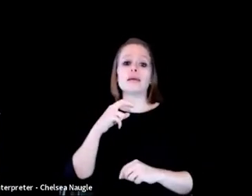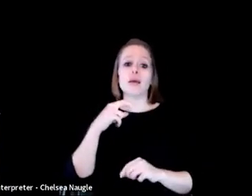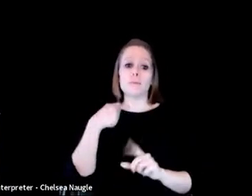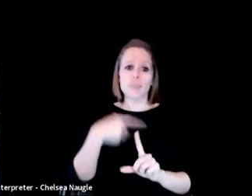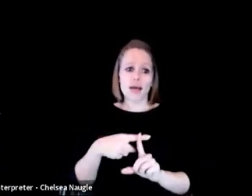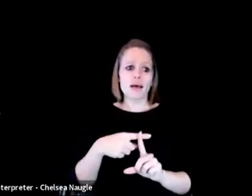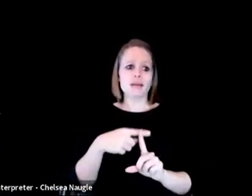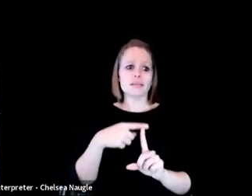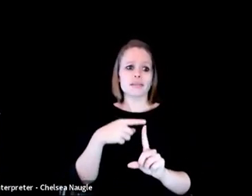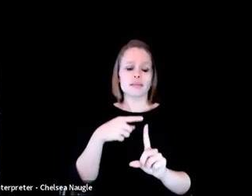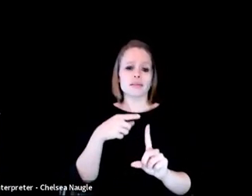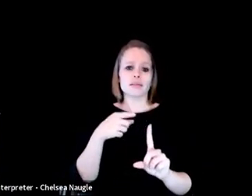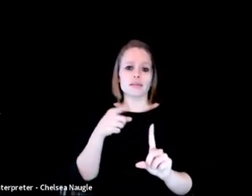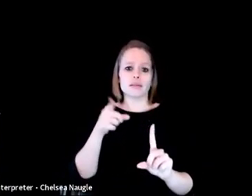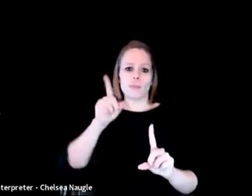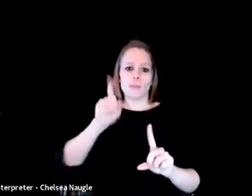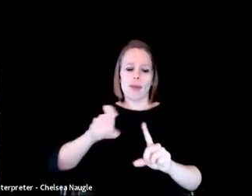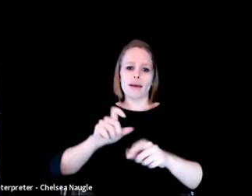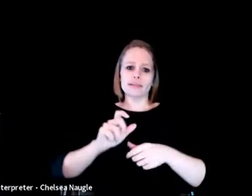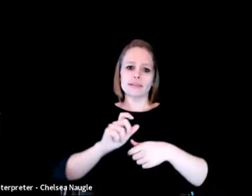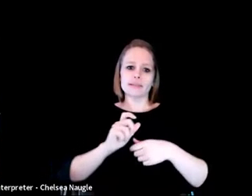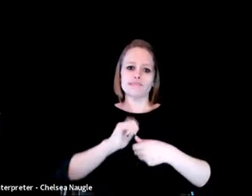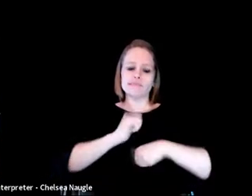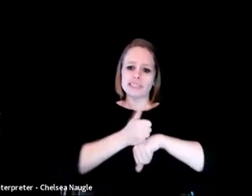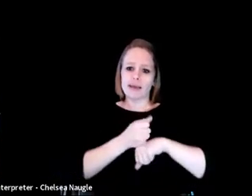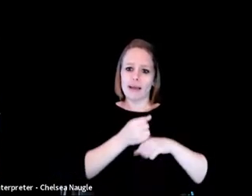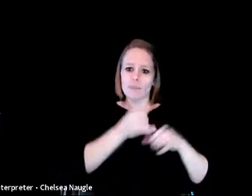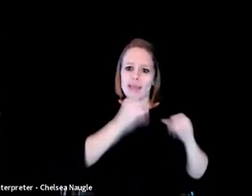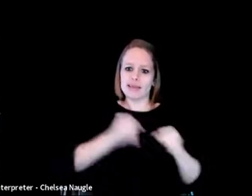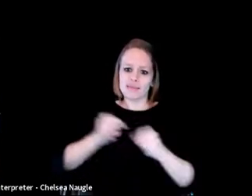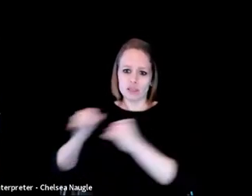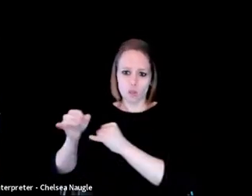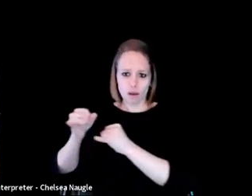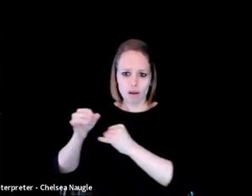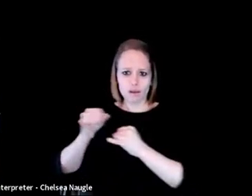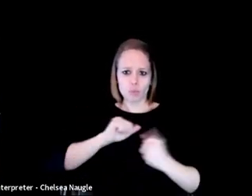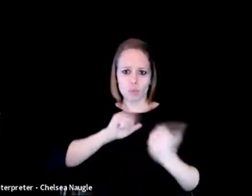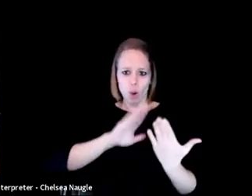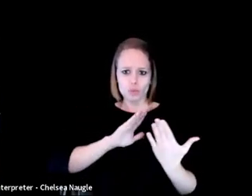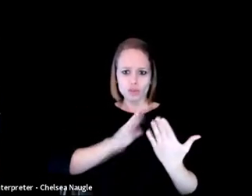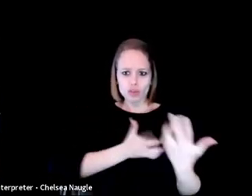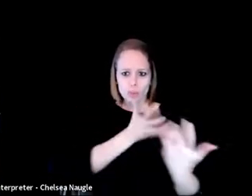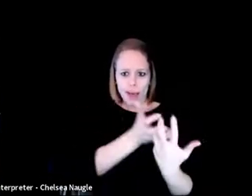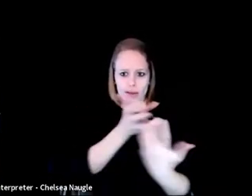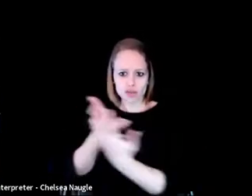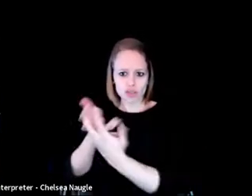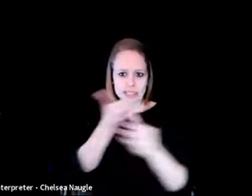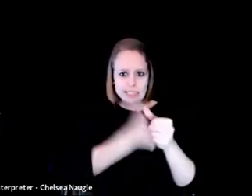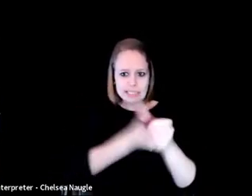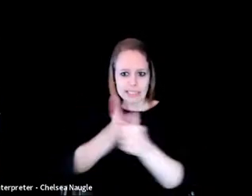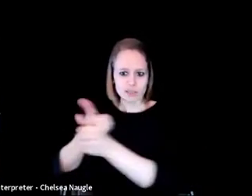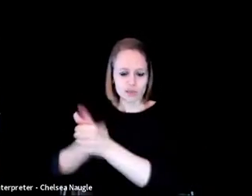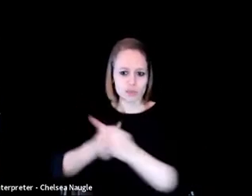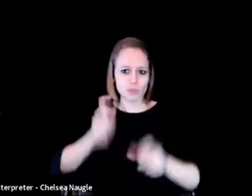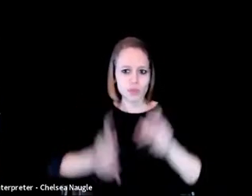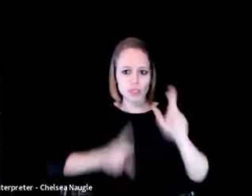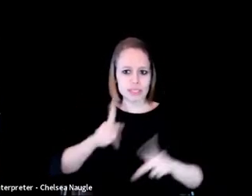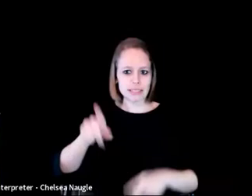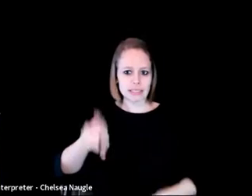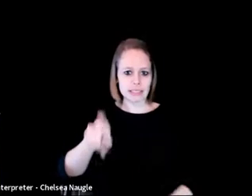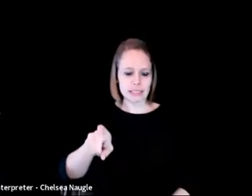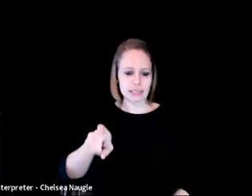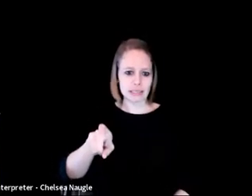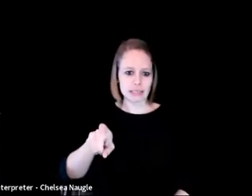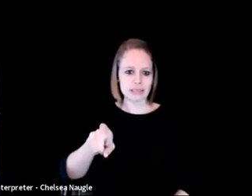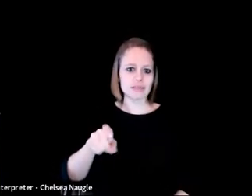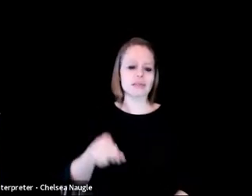be individualized and match that individual's needs. And you've got to think about the sensory losses, as I